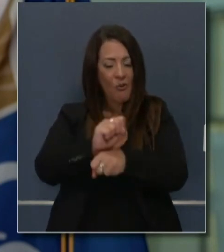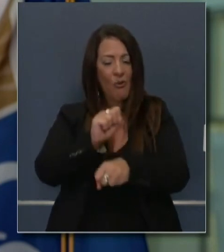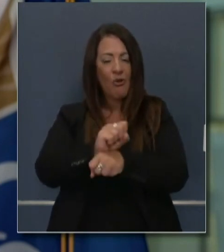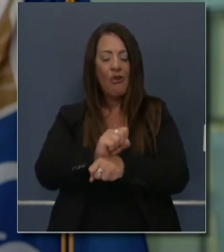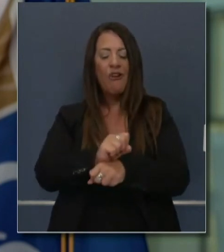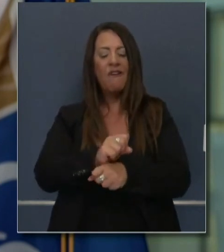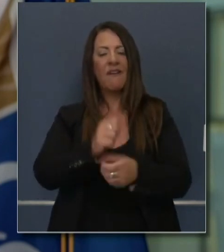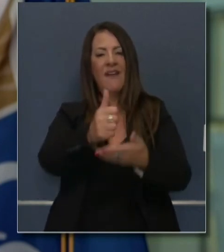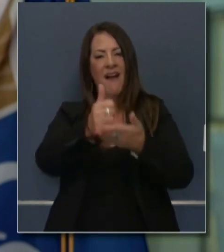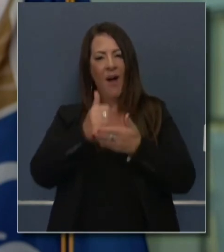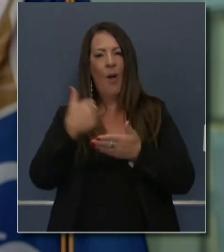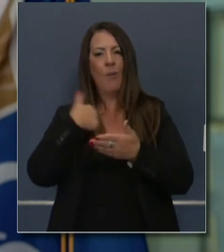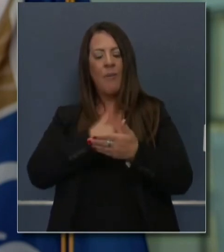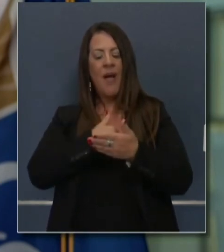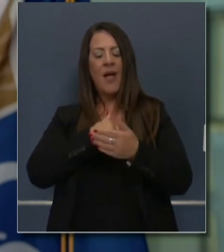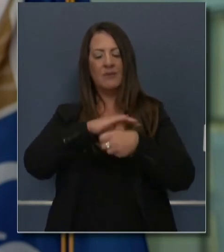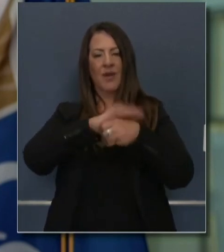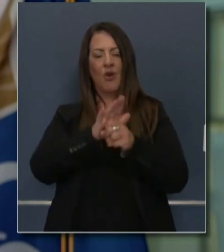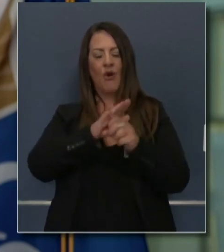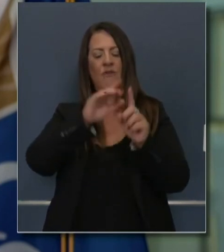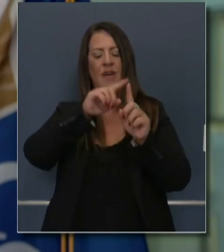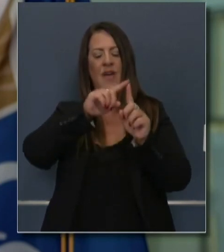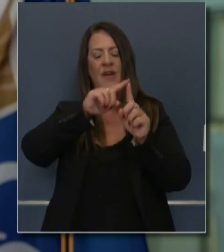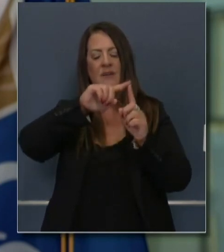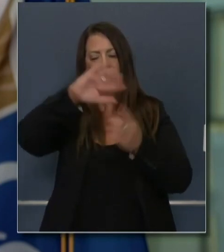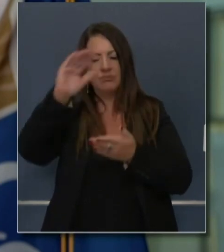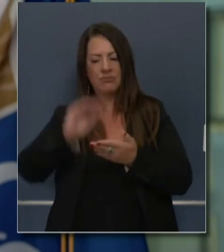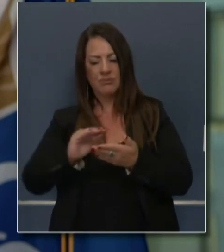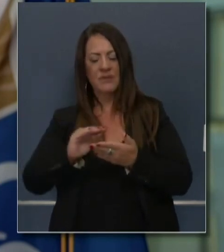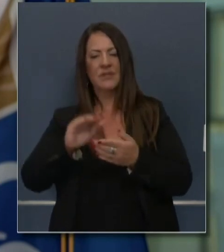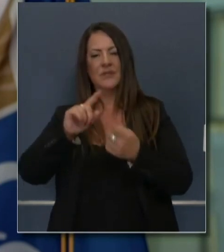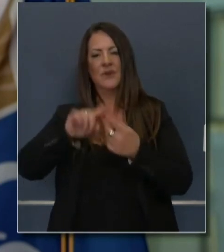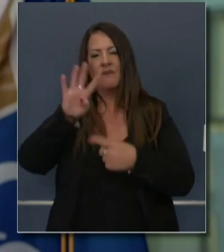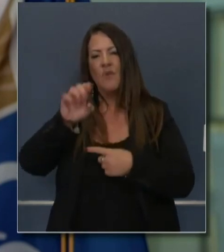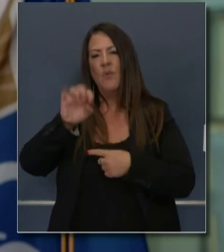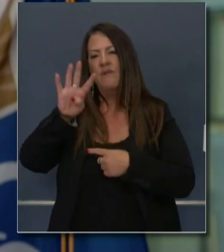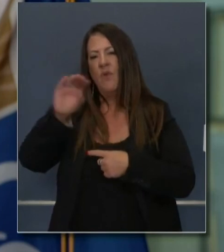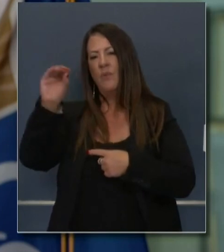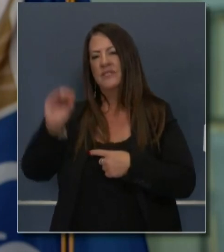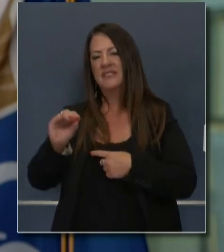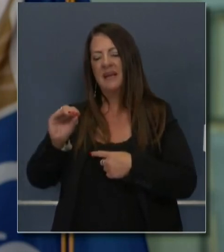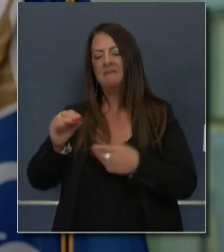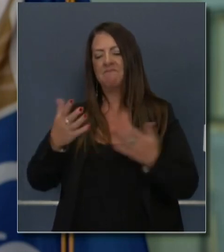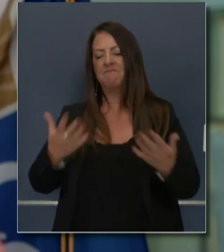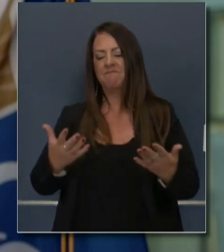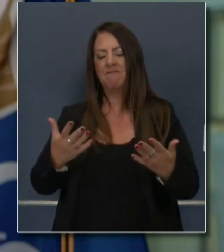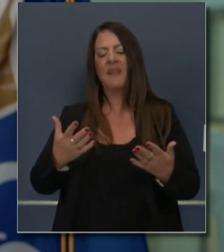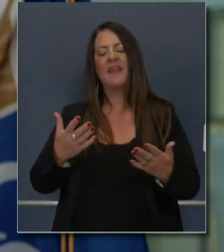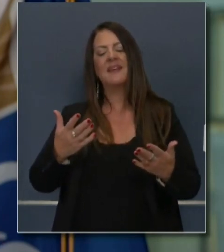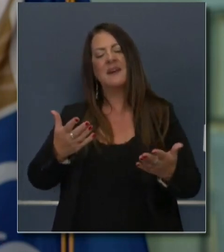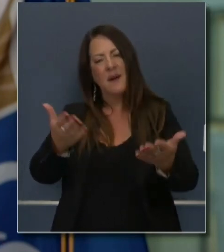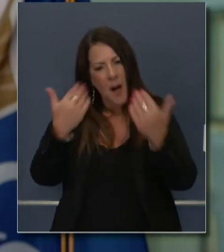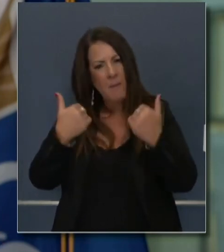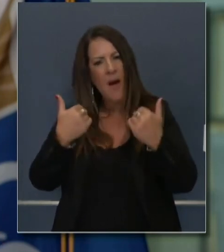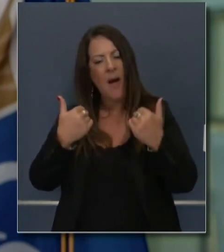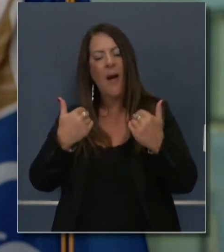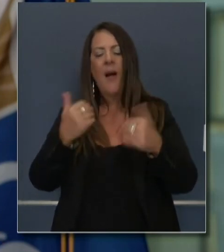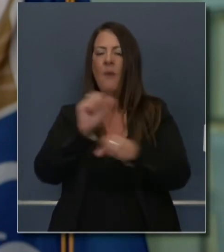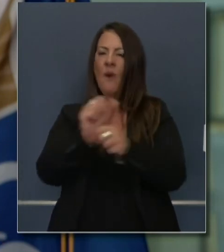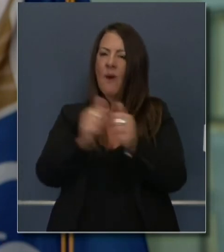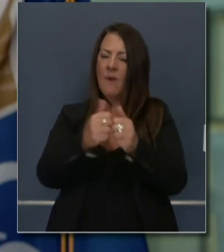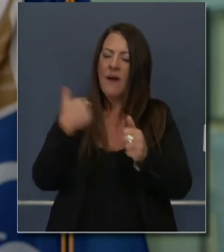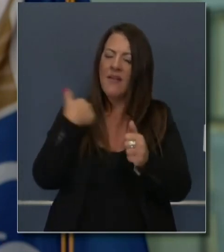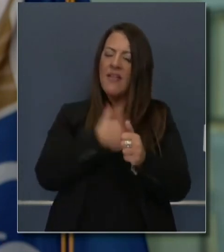help us get to this point where we can lay claim to that 4.4% positivity rate. Let's get this down into, you